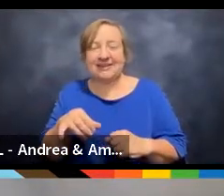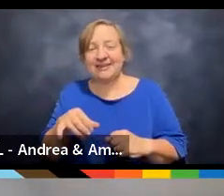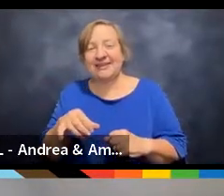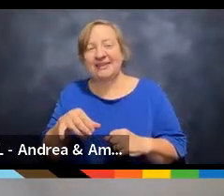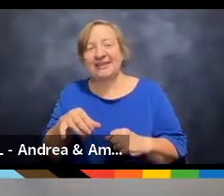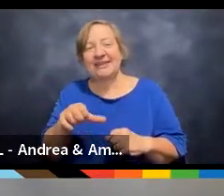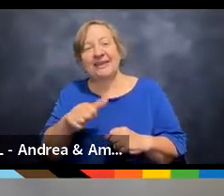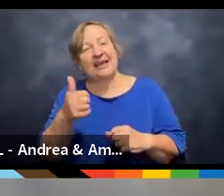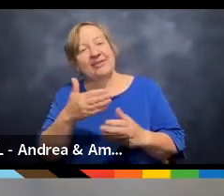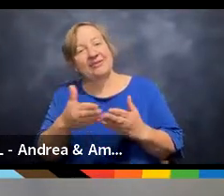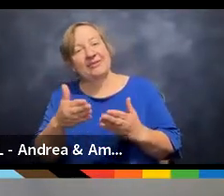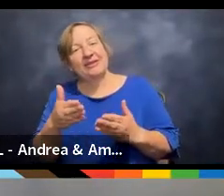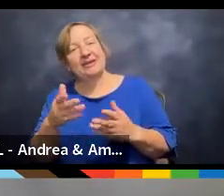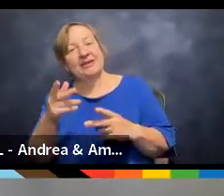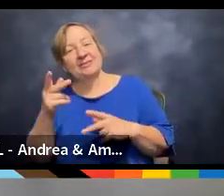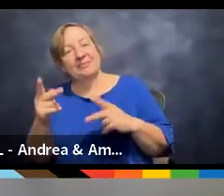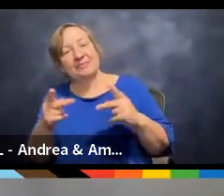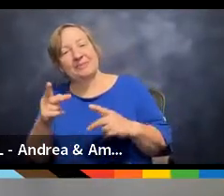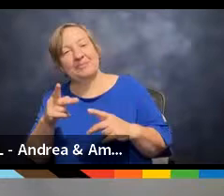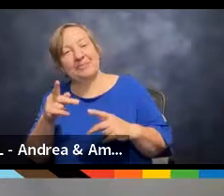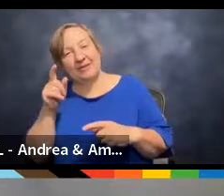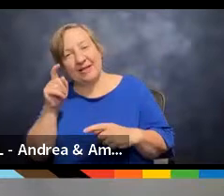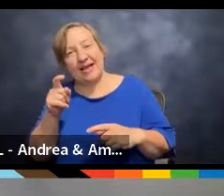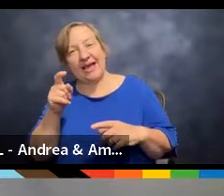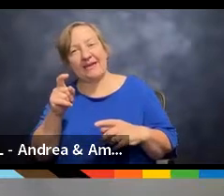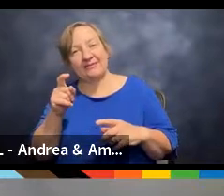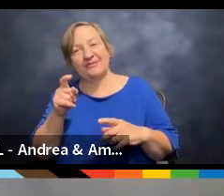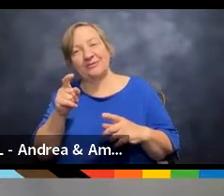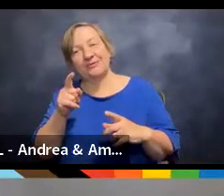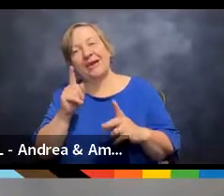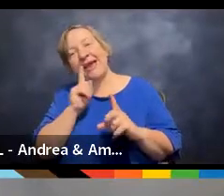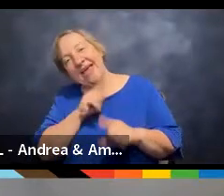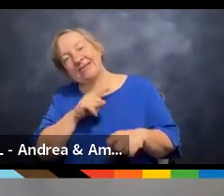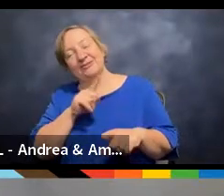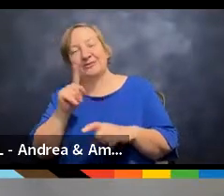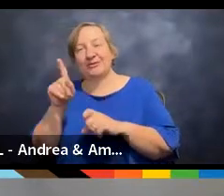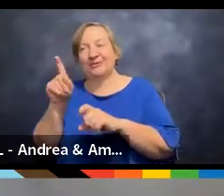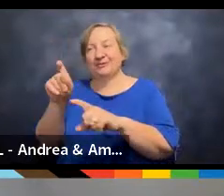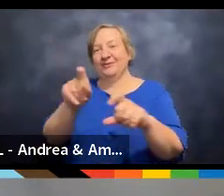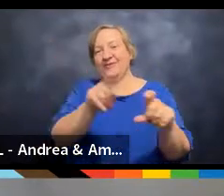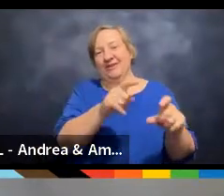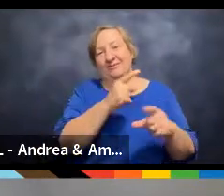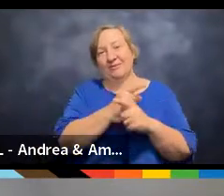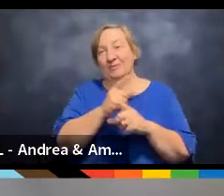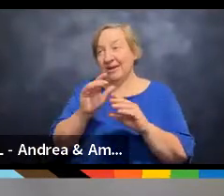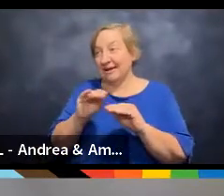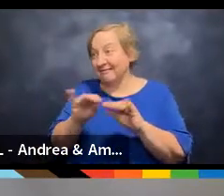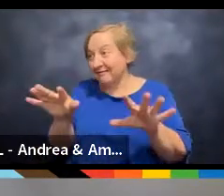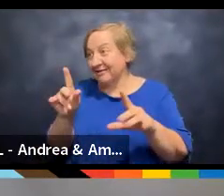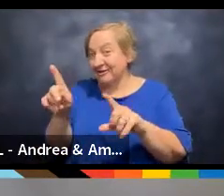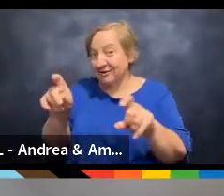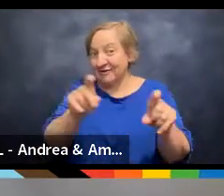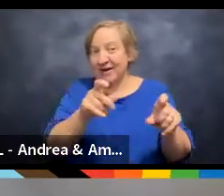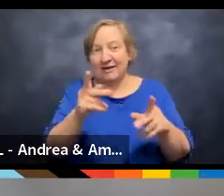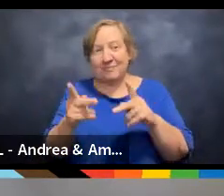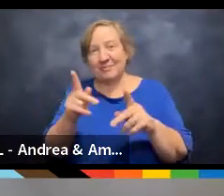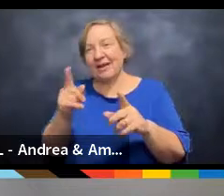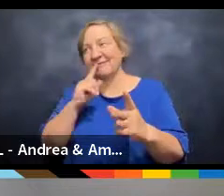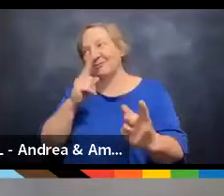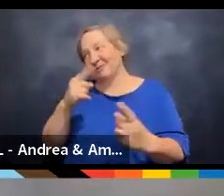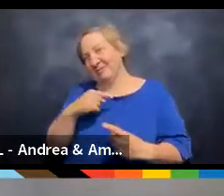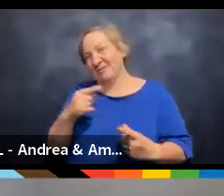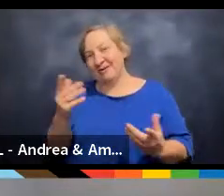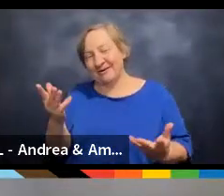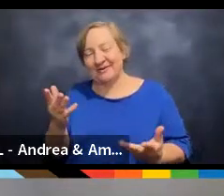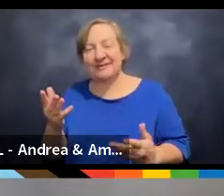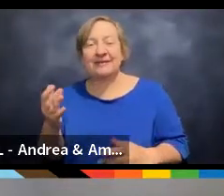other thing is people have to take them, right? We can put the surveys out there, but people have to take them, and